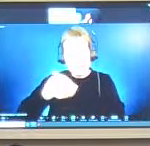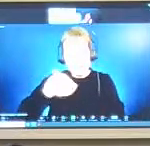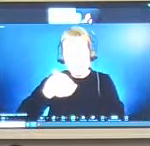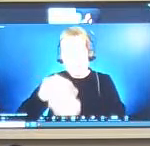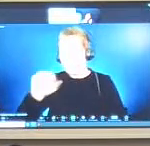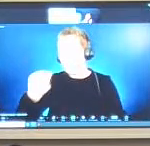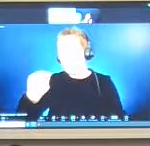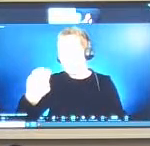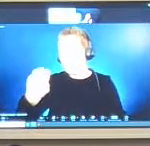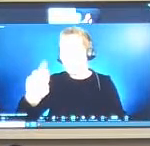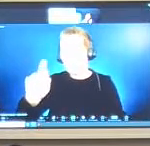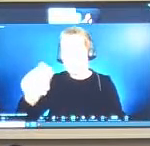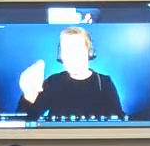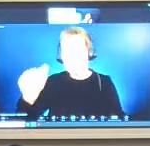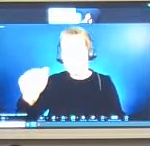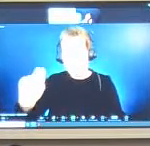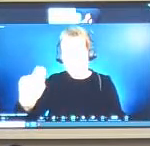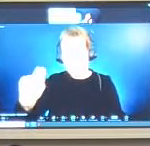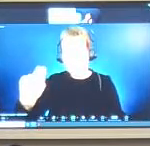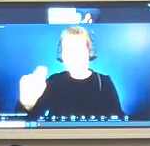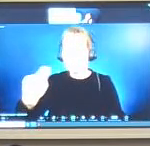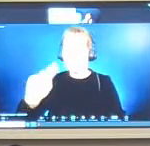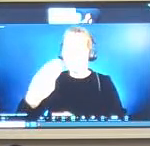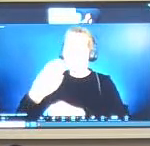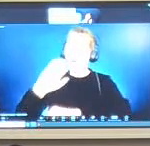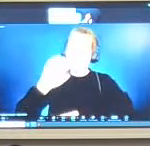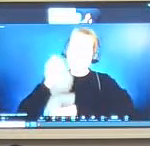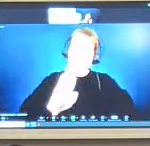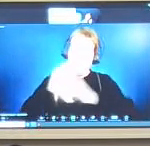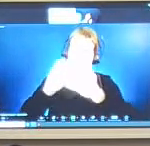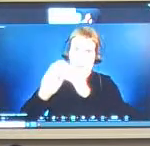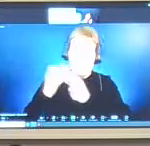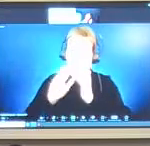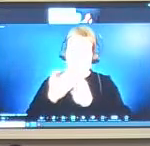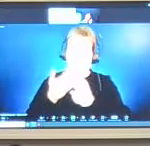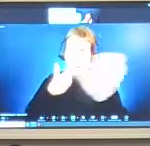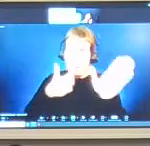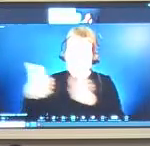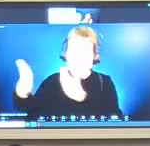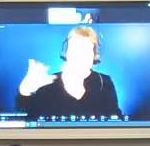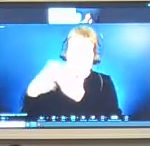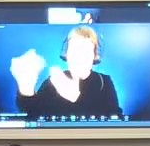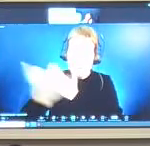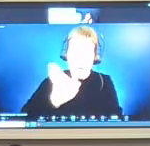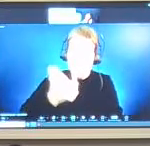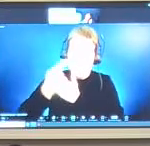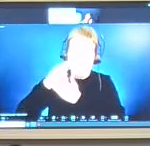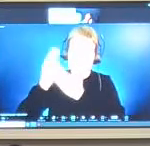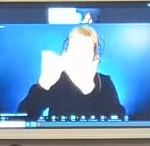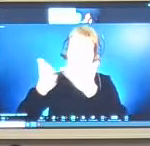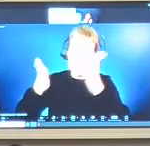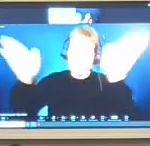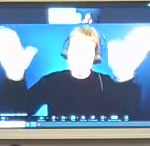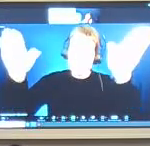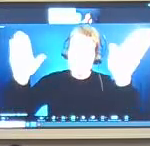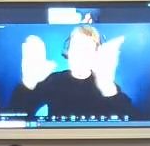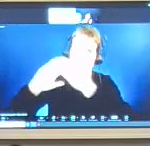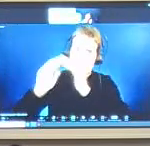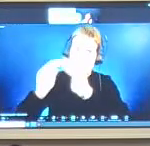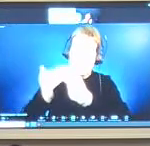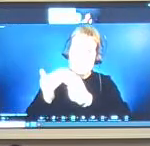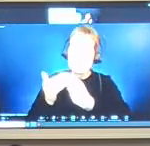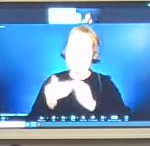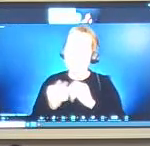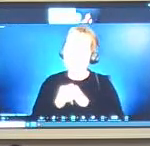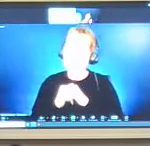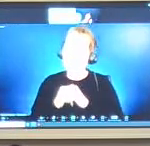of city-led initiatives and capital projects. I'd love to facilitate, or at least ask some initial questions and